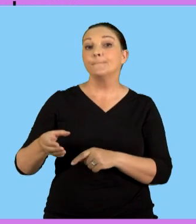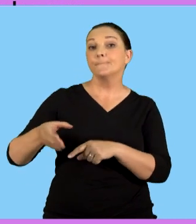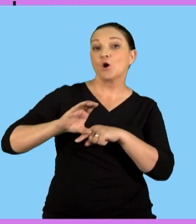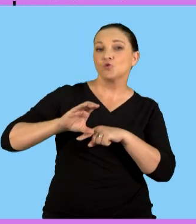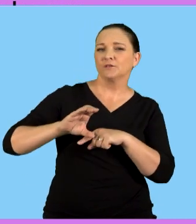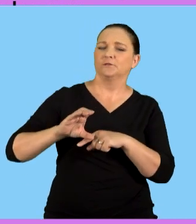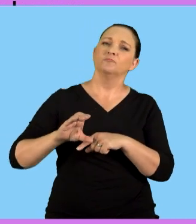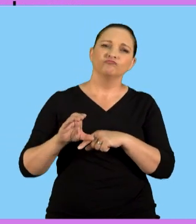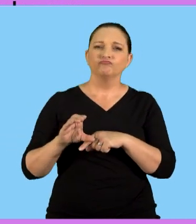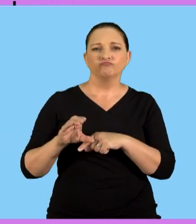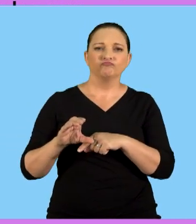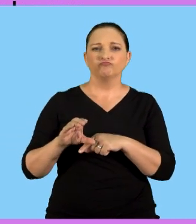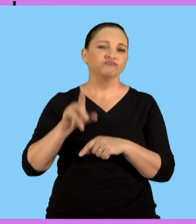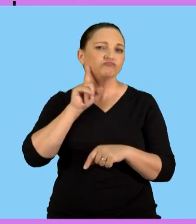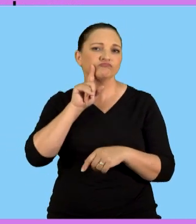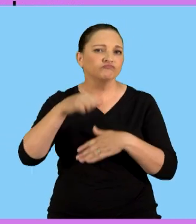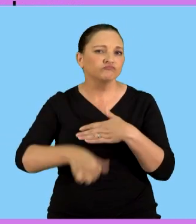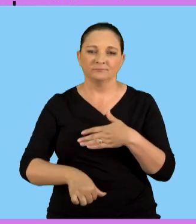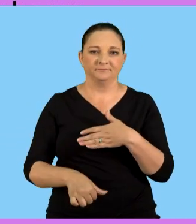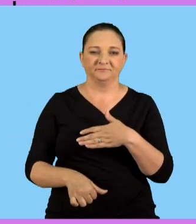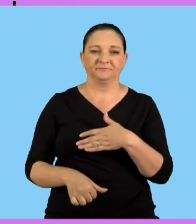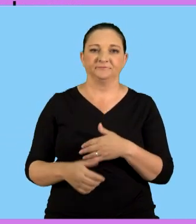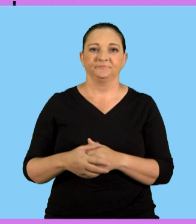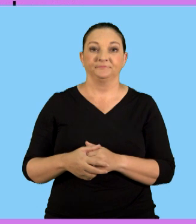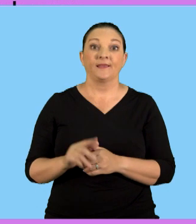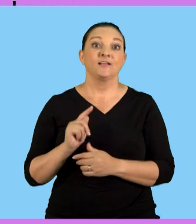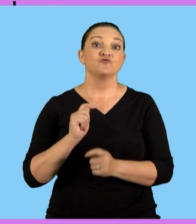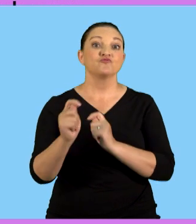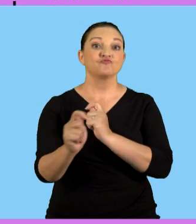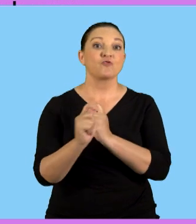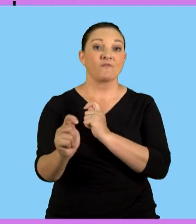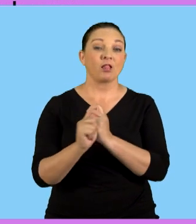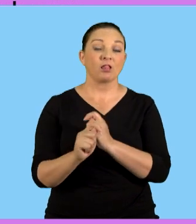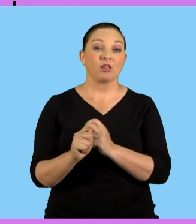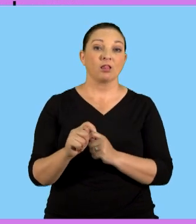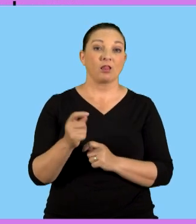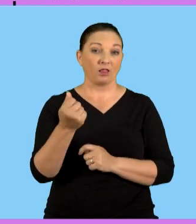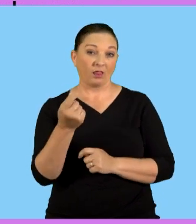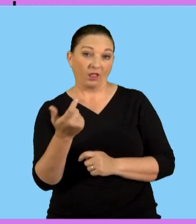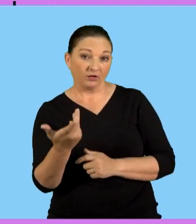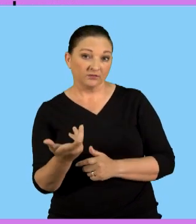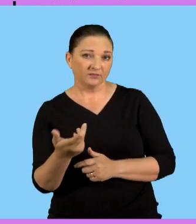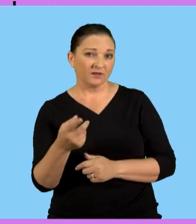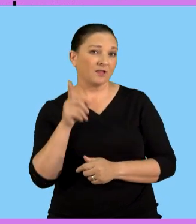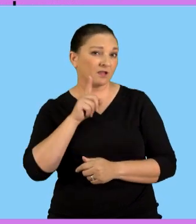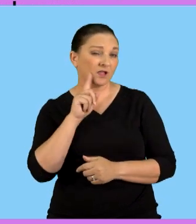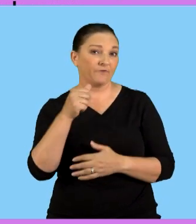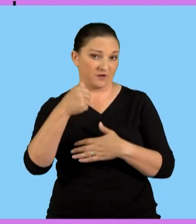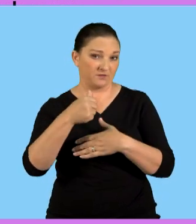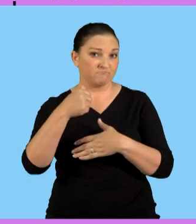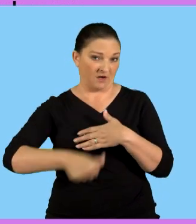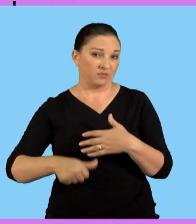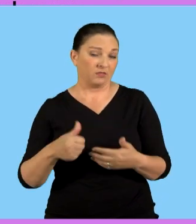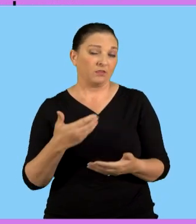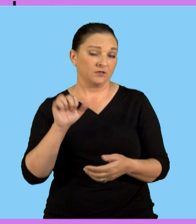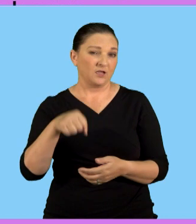bonus, occasional. Don't receive that every month. Travel allowance, you might receive that every month,